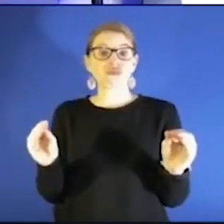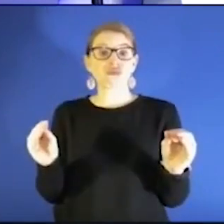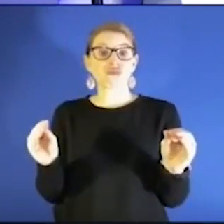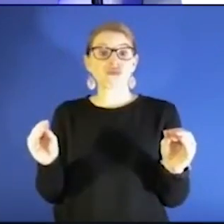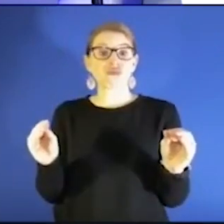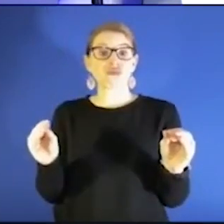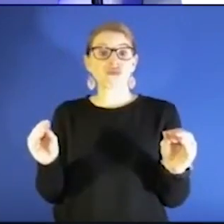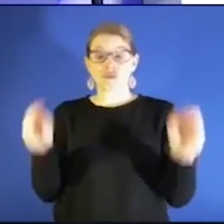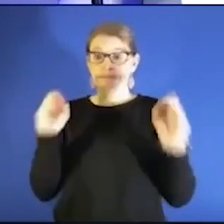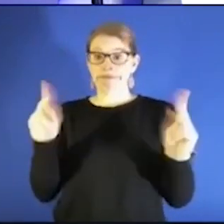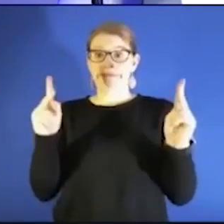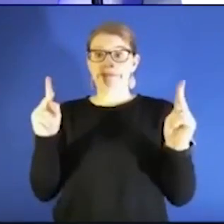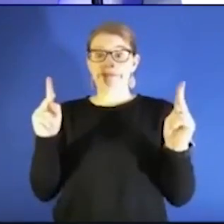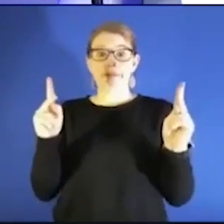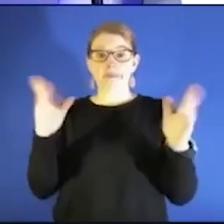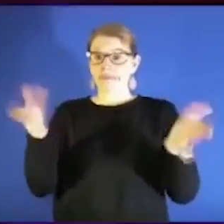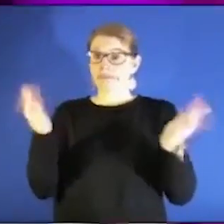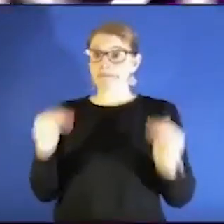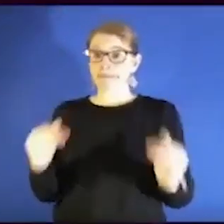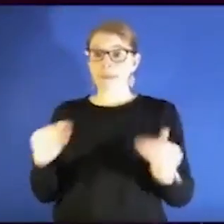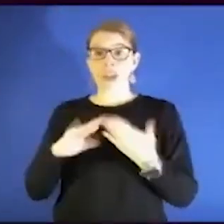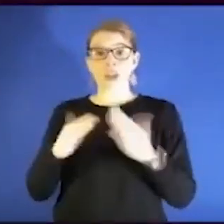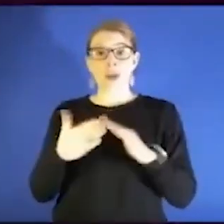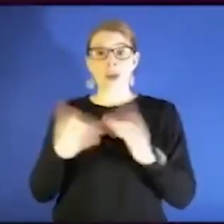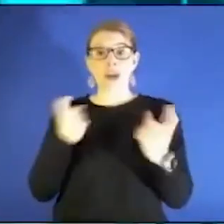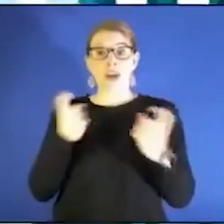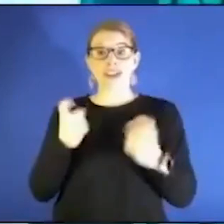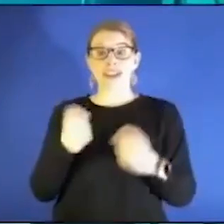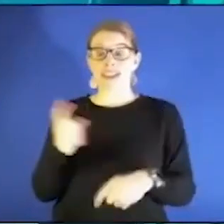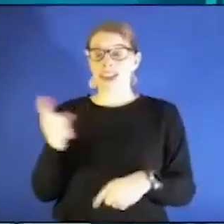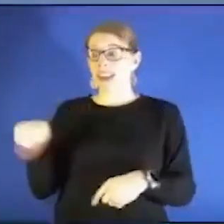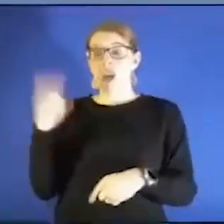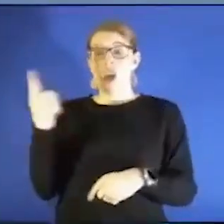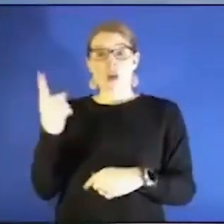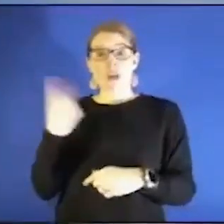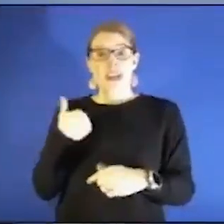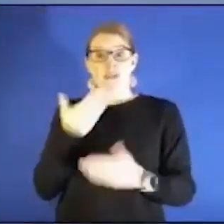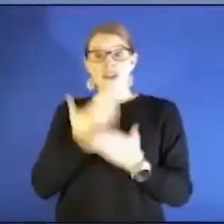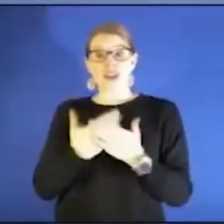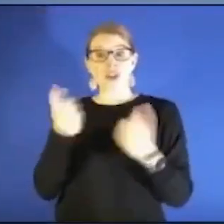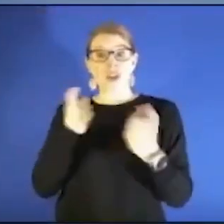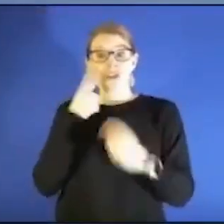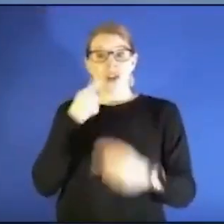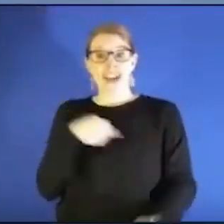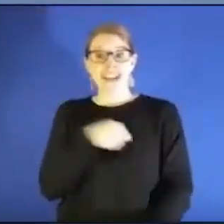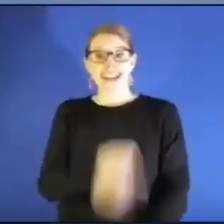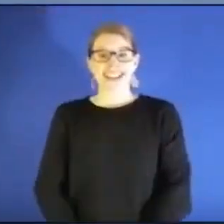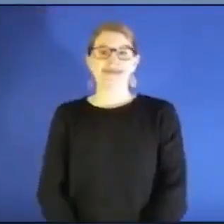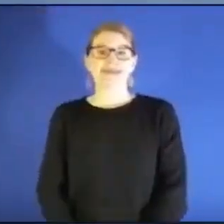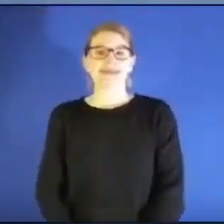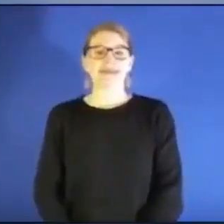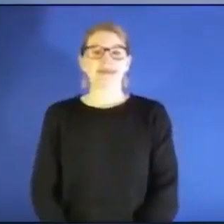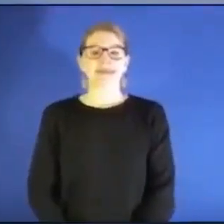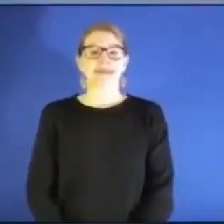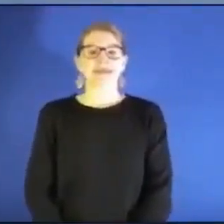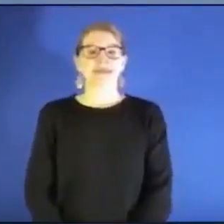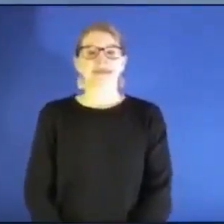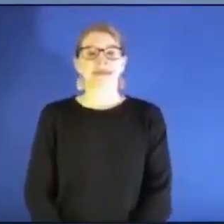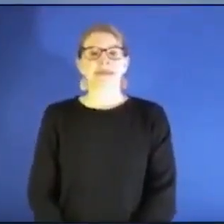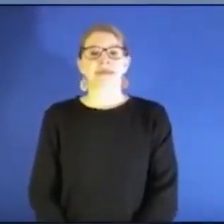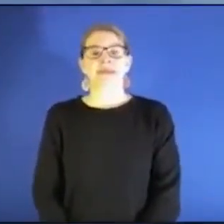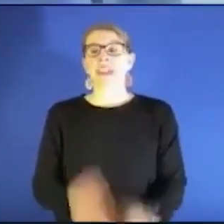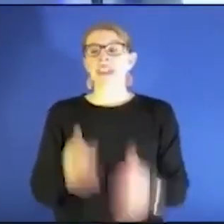All right, I'm just going to move on to our community because they've always got good questions for us. And let's just start